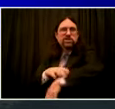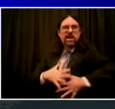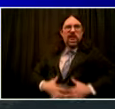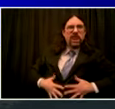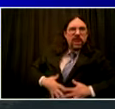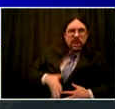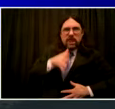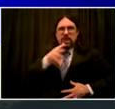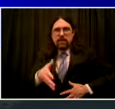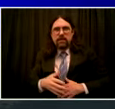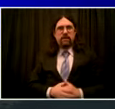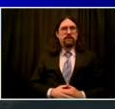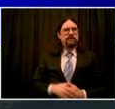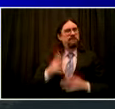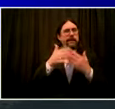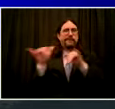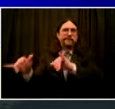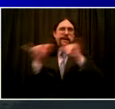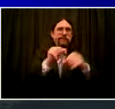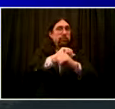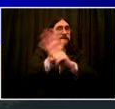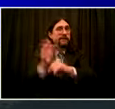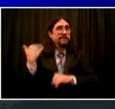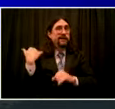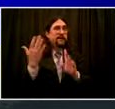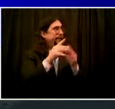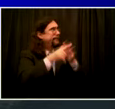Well, here is PMIS,